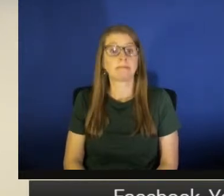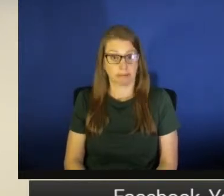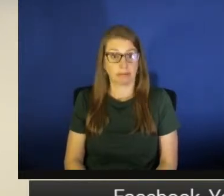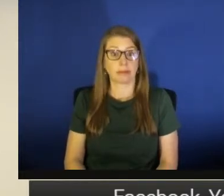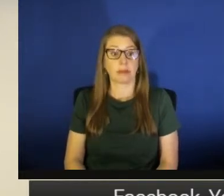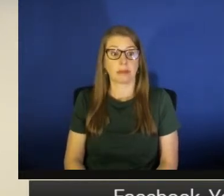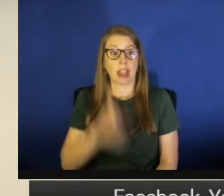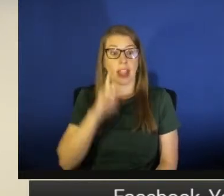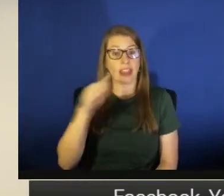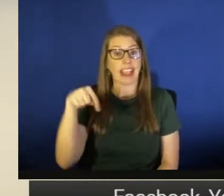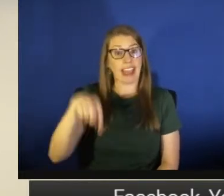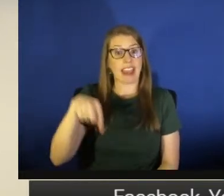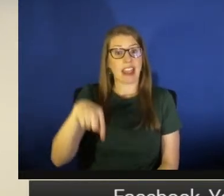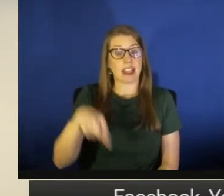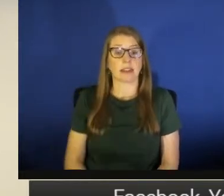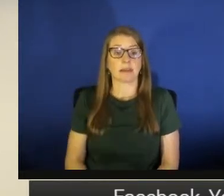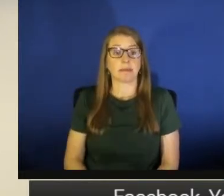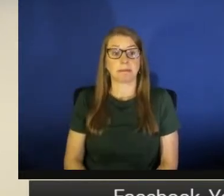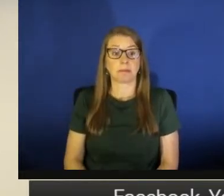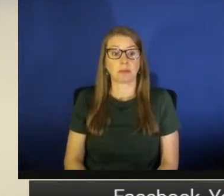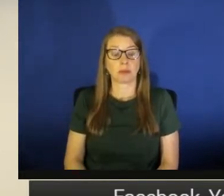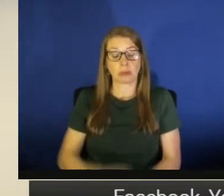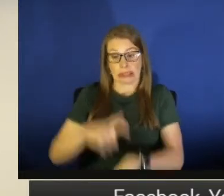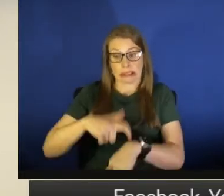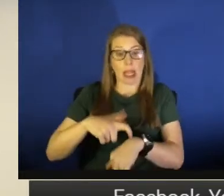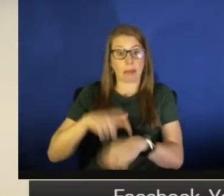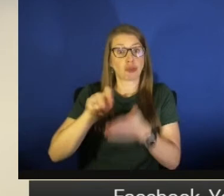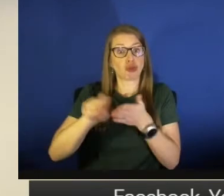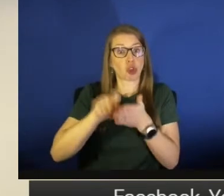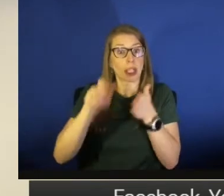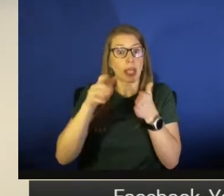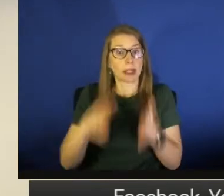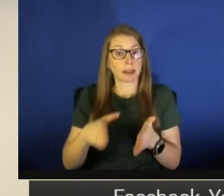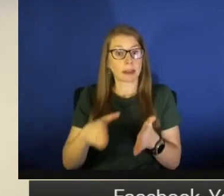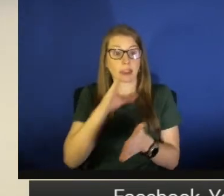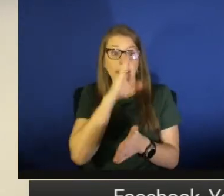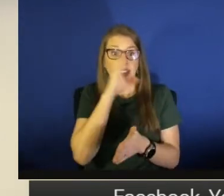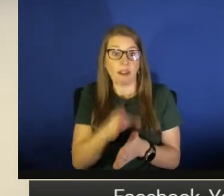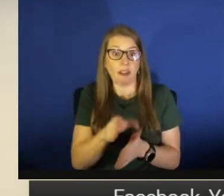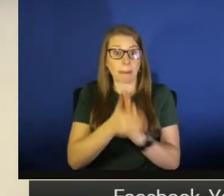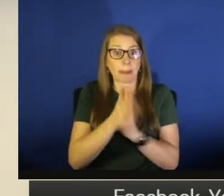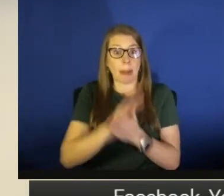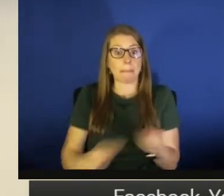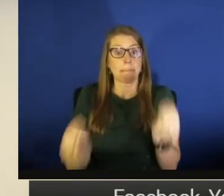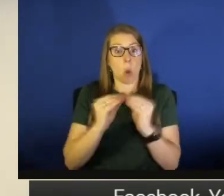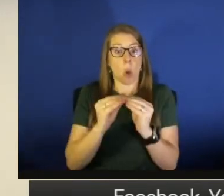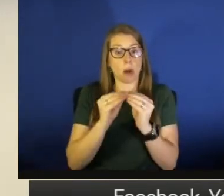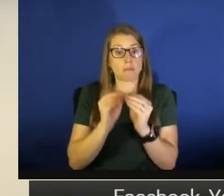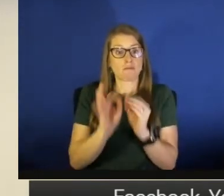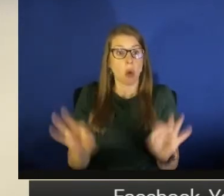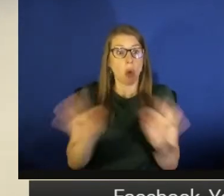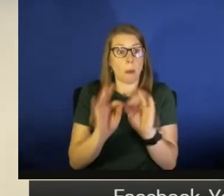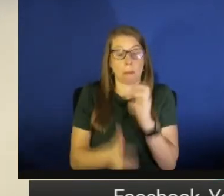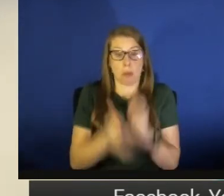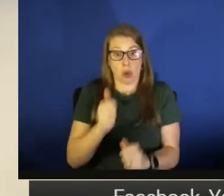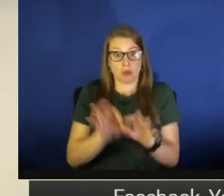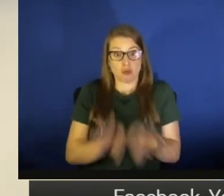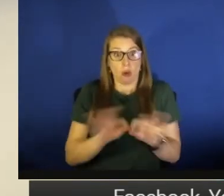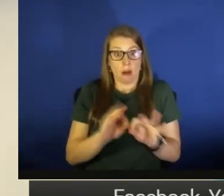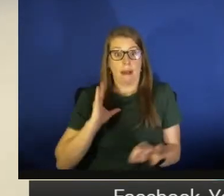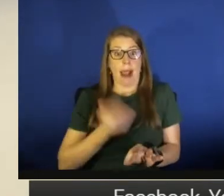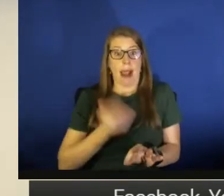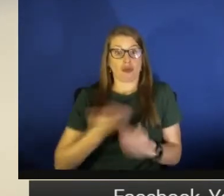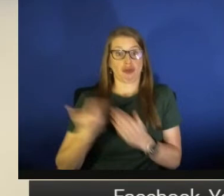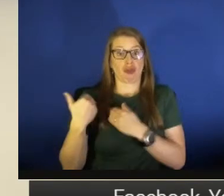this was a time when journalism has never been more important. This is the most important I feel our job has